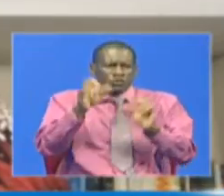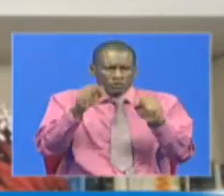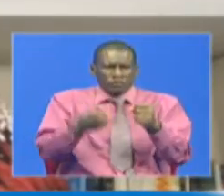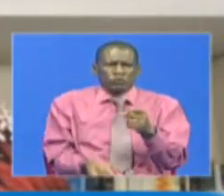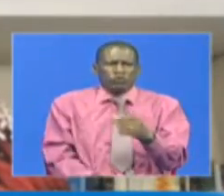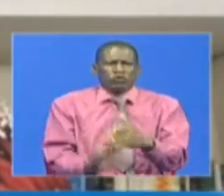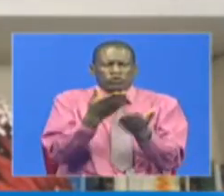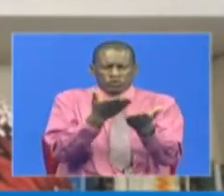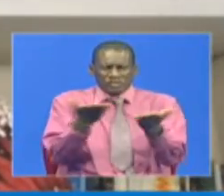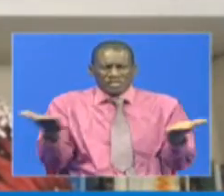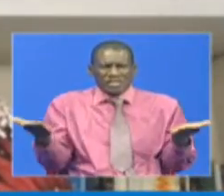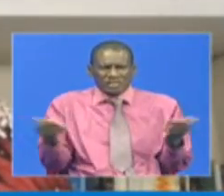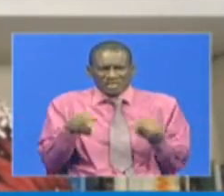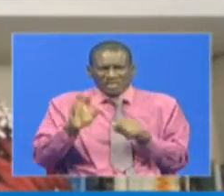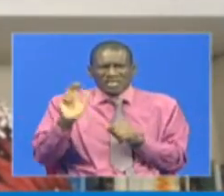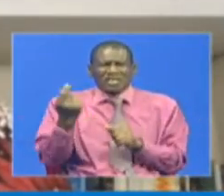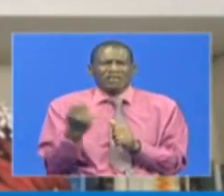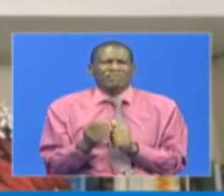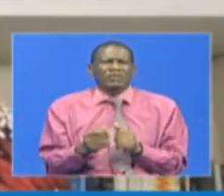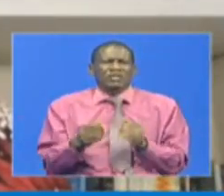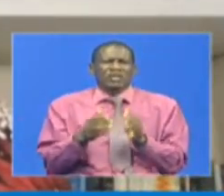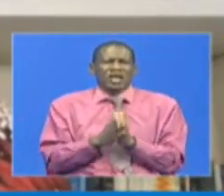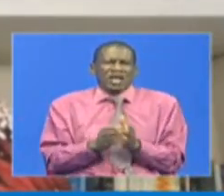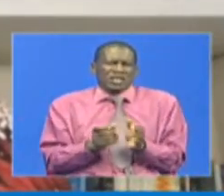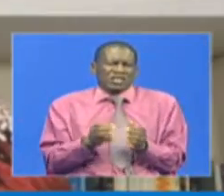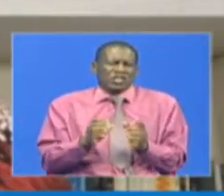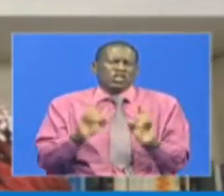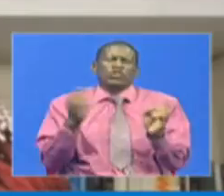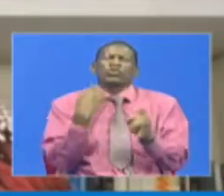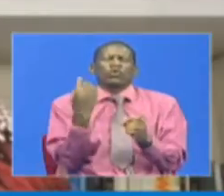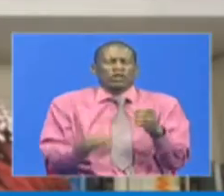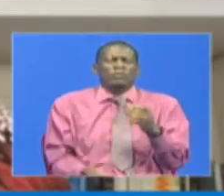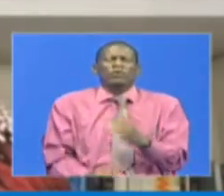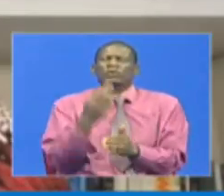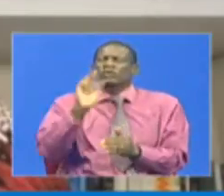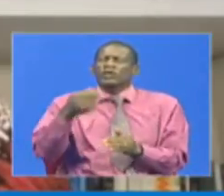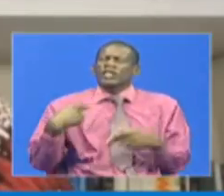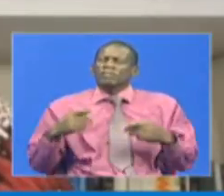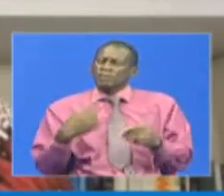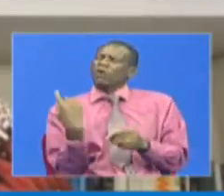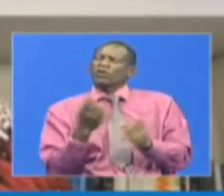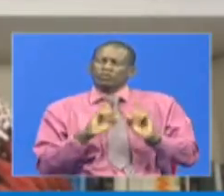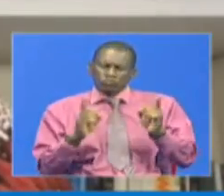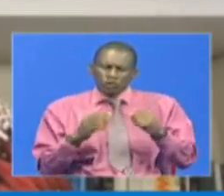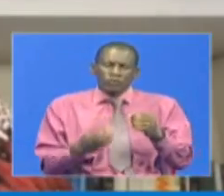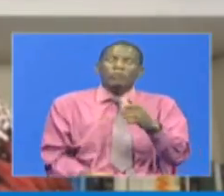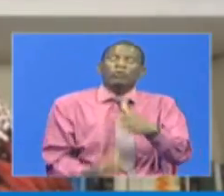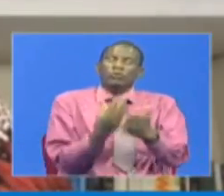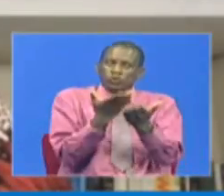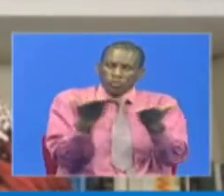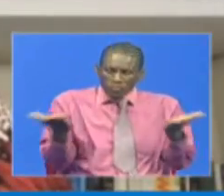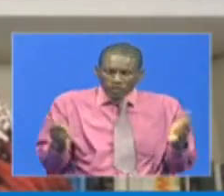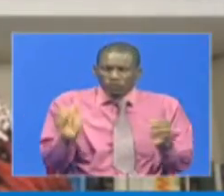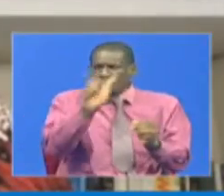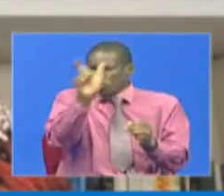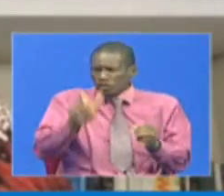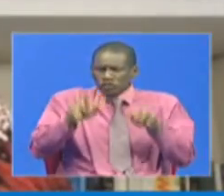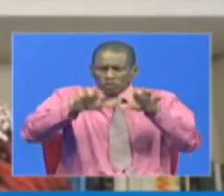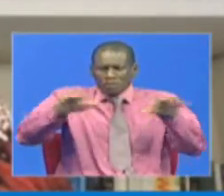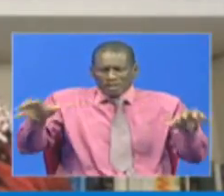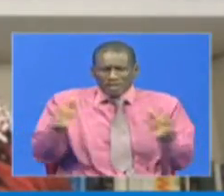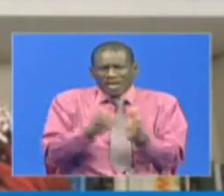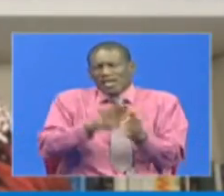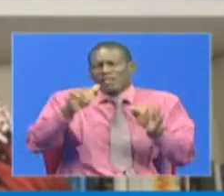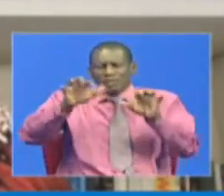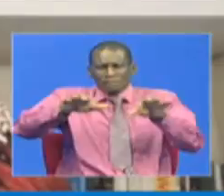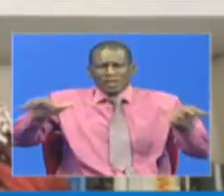these things in Kenya. And we will not just be producing for Kenya, we'll be producing for the regional market and other